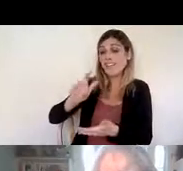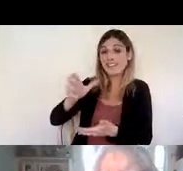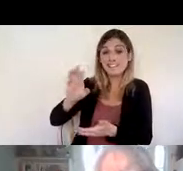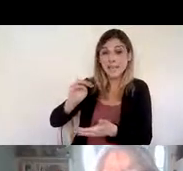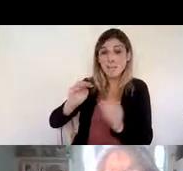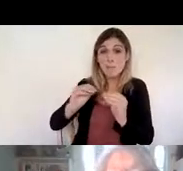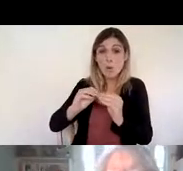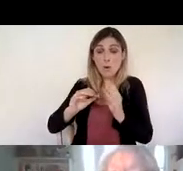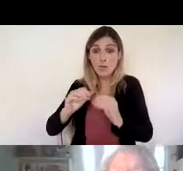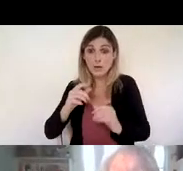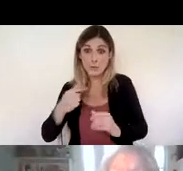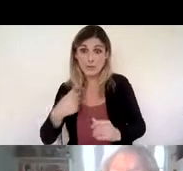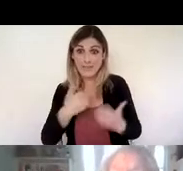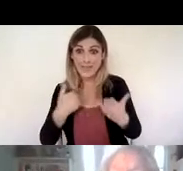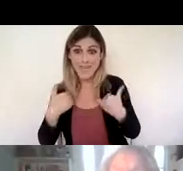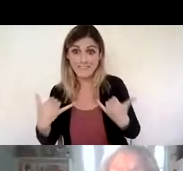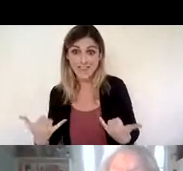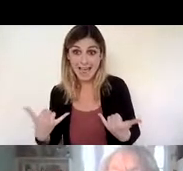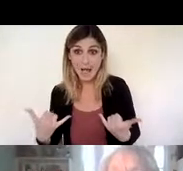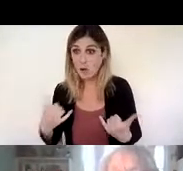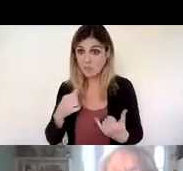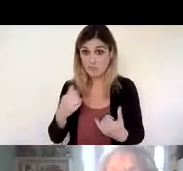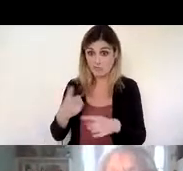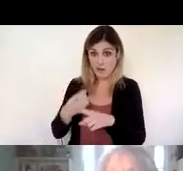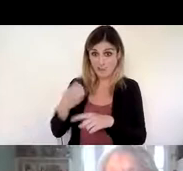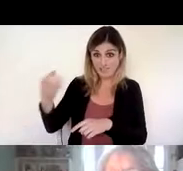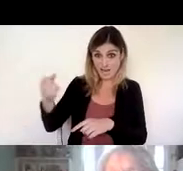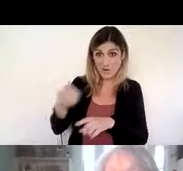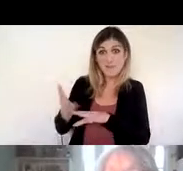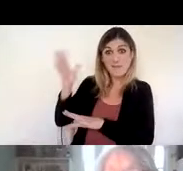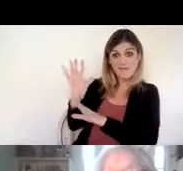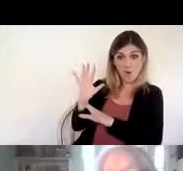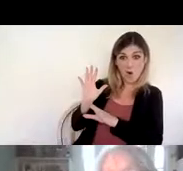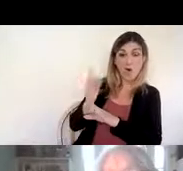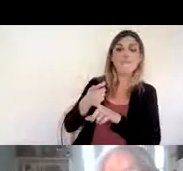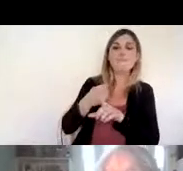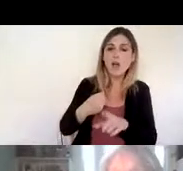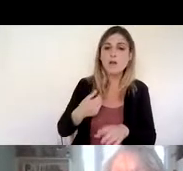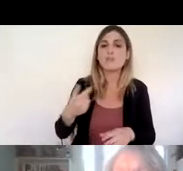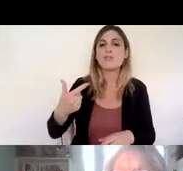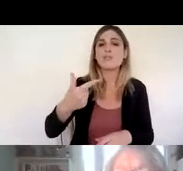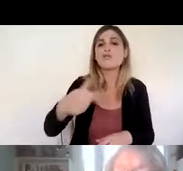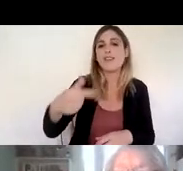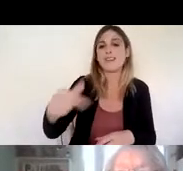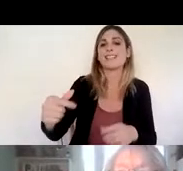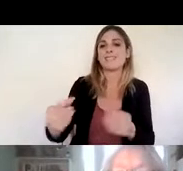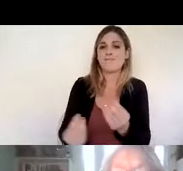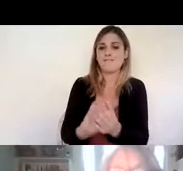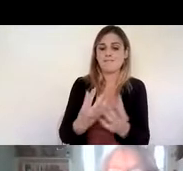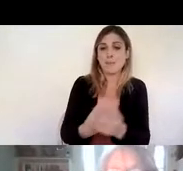what we consume now. And they were getting it from greens, from wild greens, because they foraged for those foods. They were an important part of their